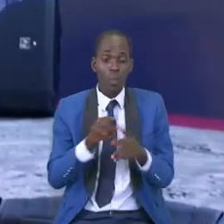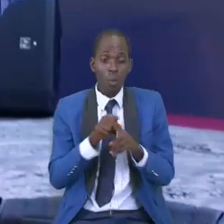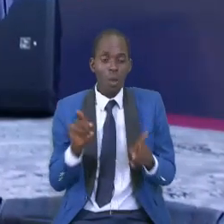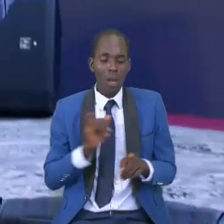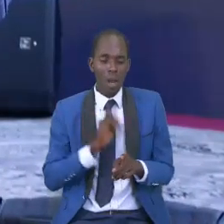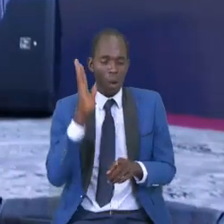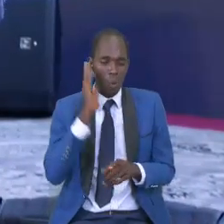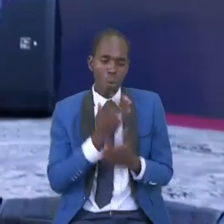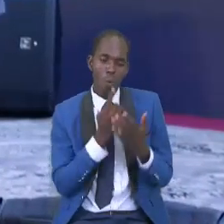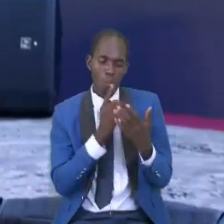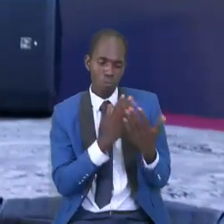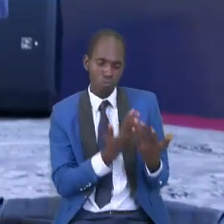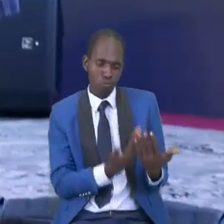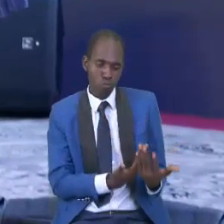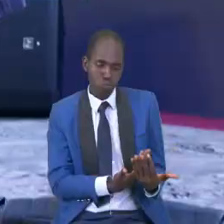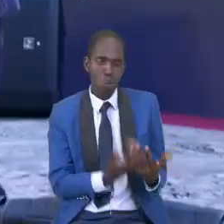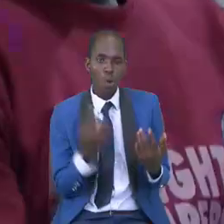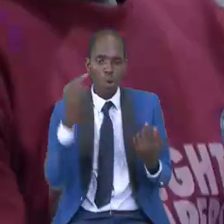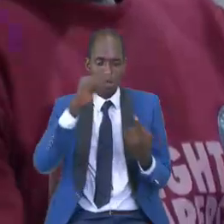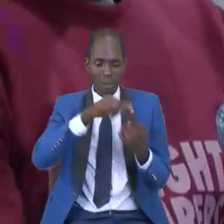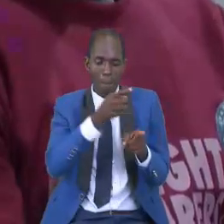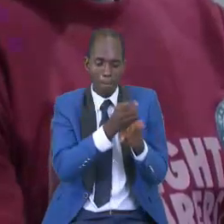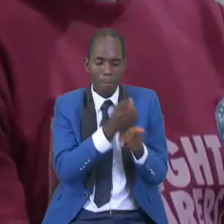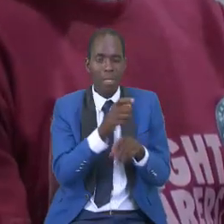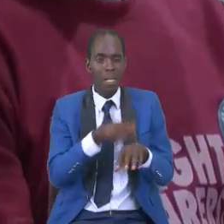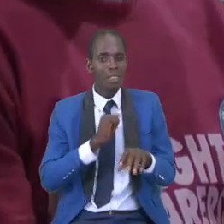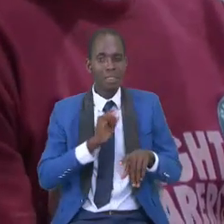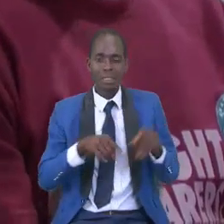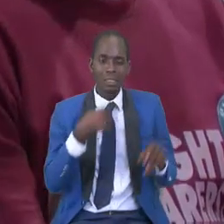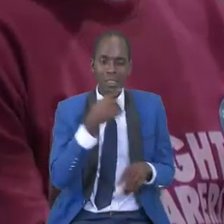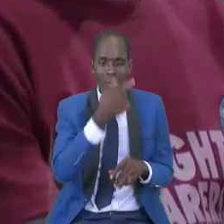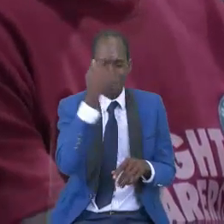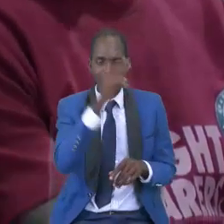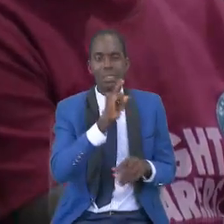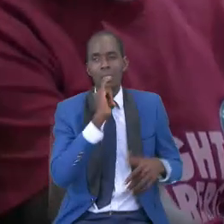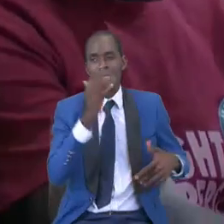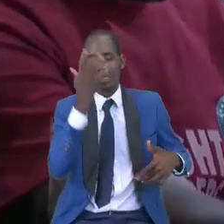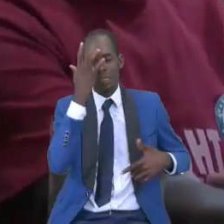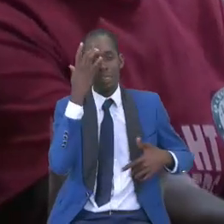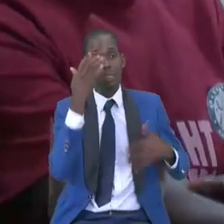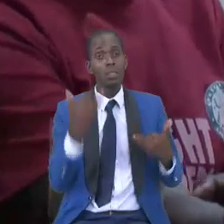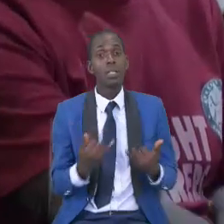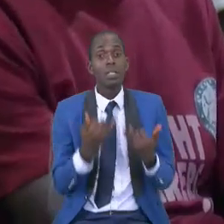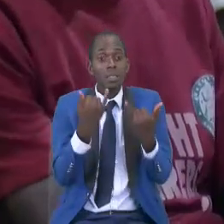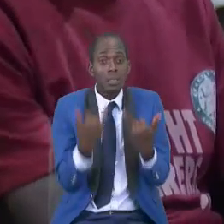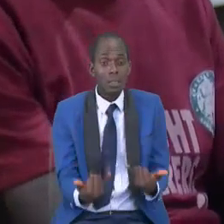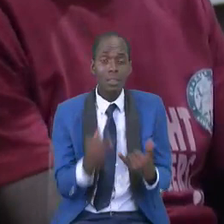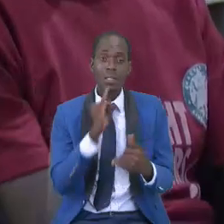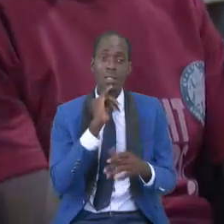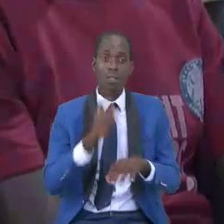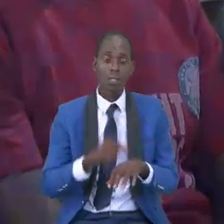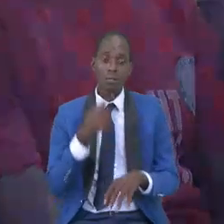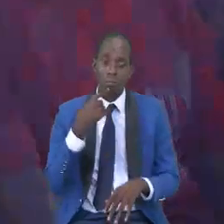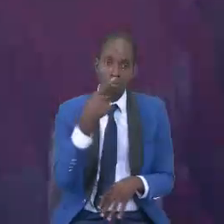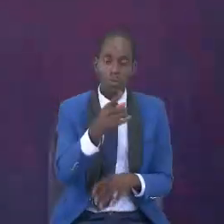for the right time. I cannot tell him now because of his condition. This is exactly the time to tell him so he